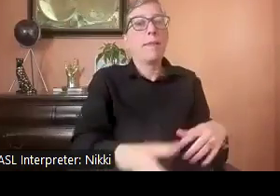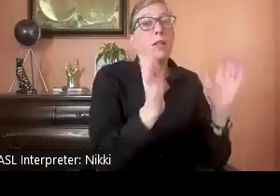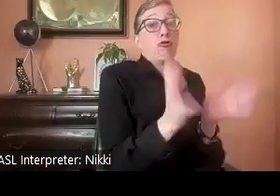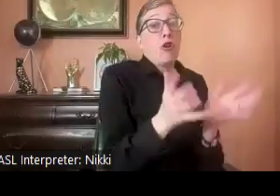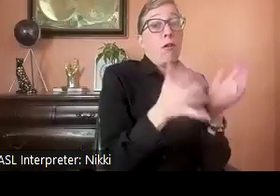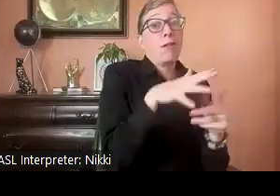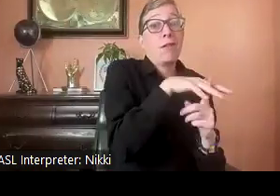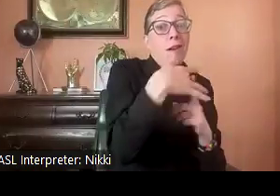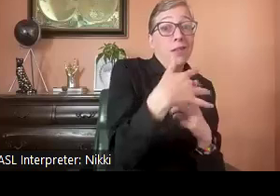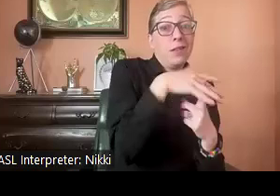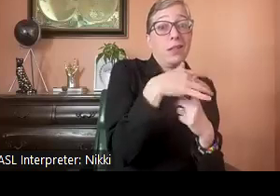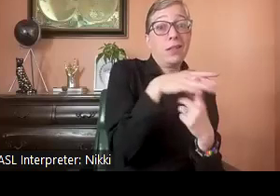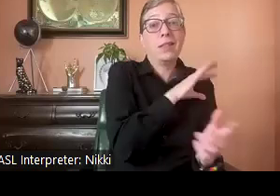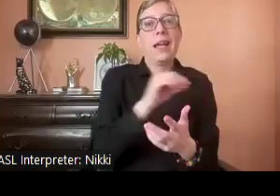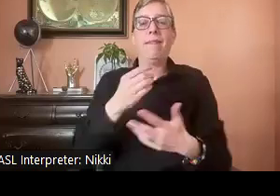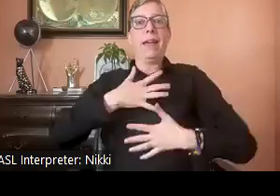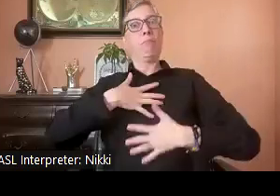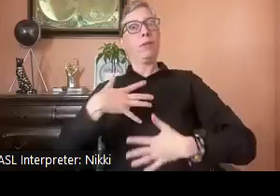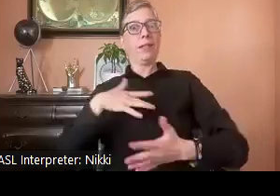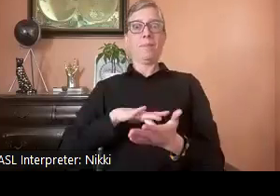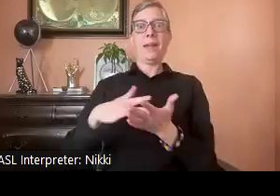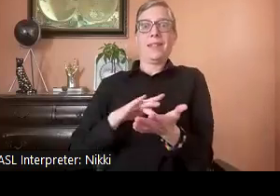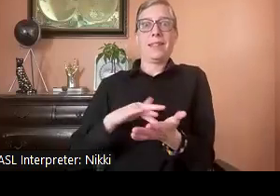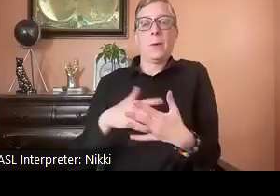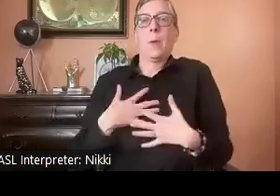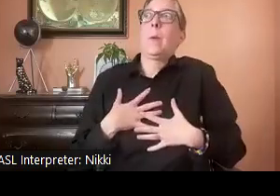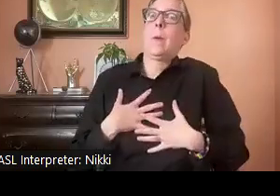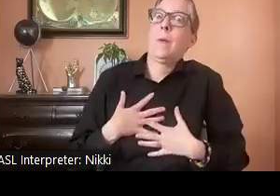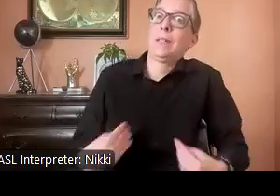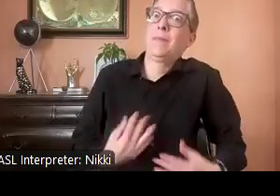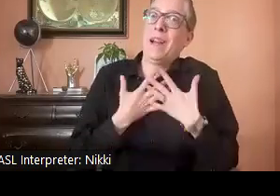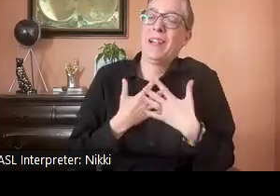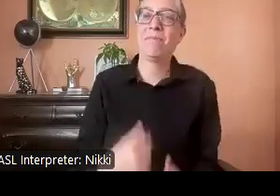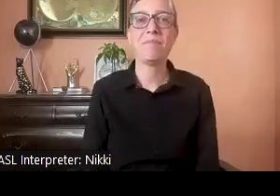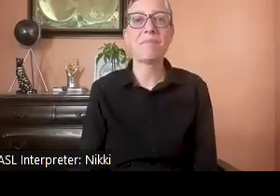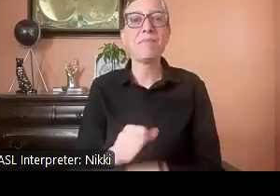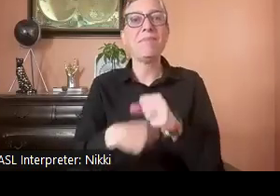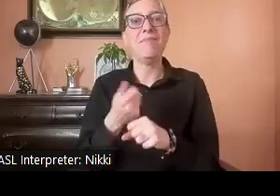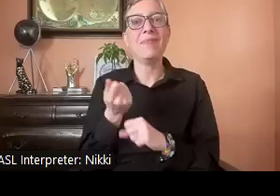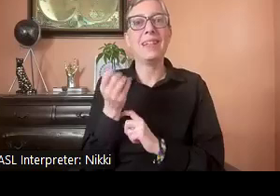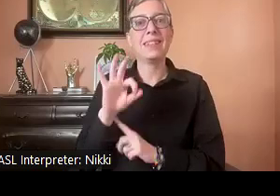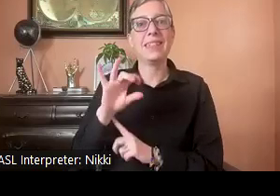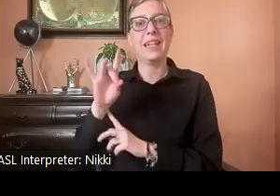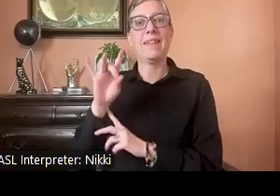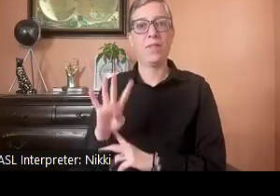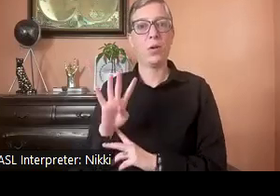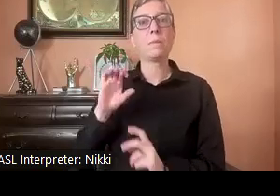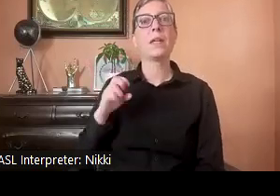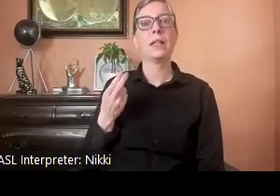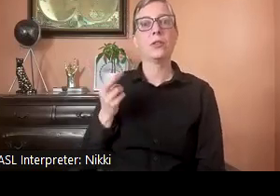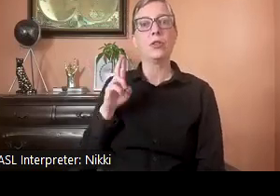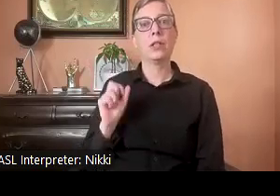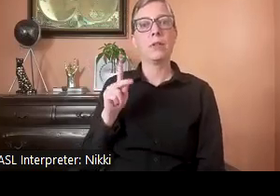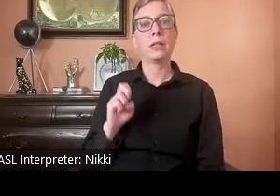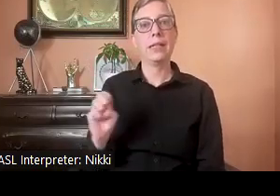this room. We are moved by that call and the experience. 1984 in Cherokee, there's things starting with Cherokee Health